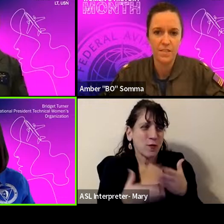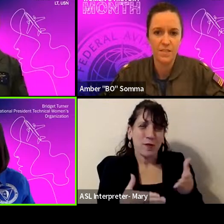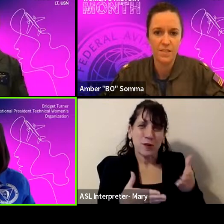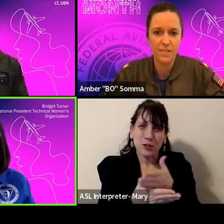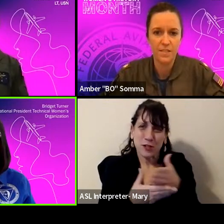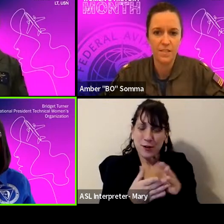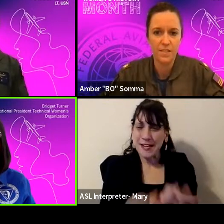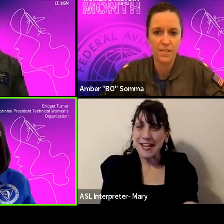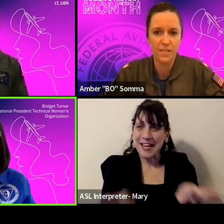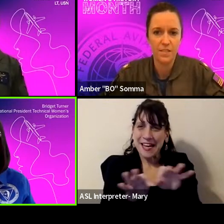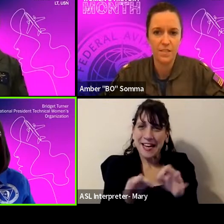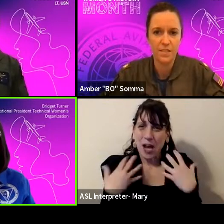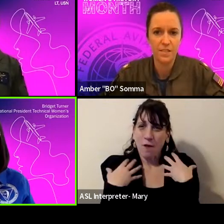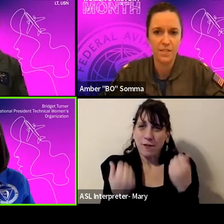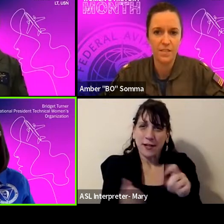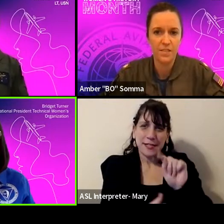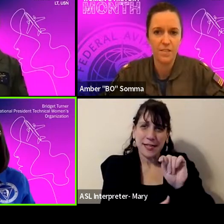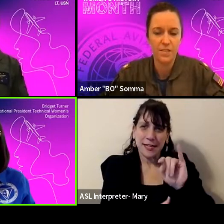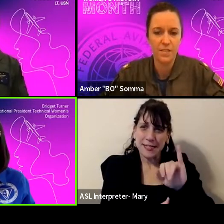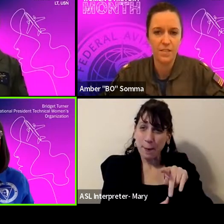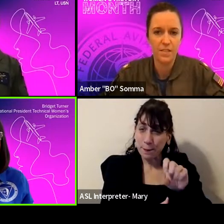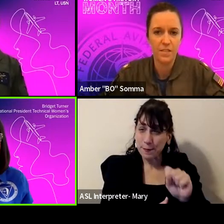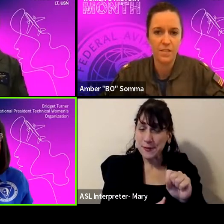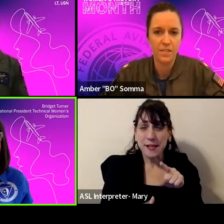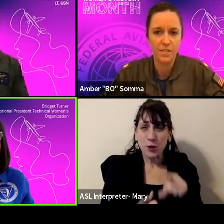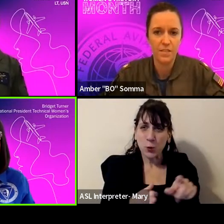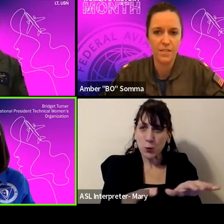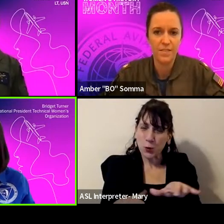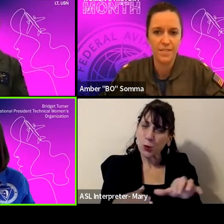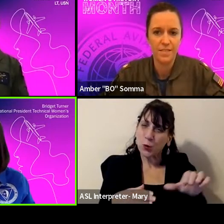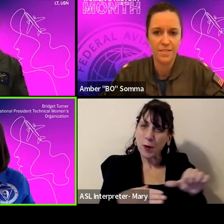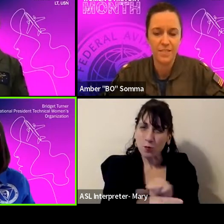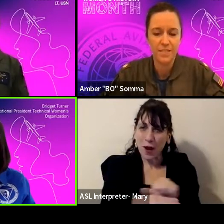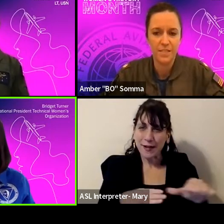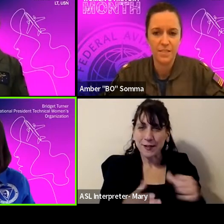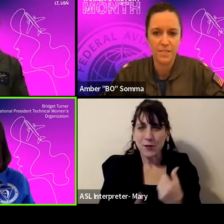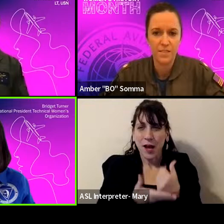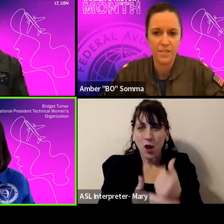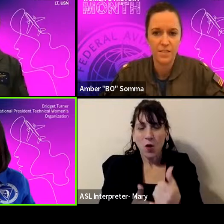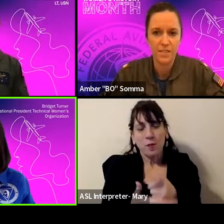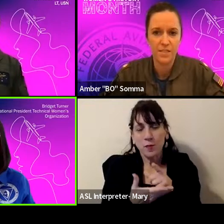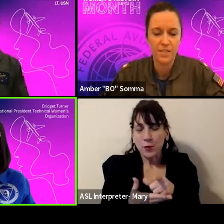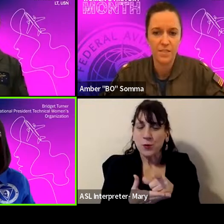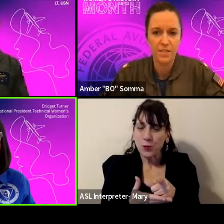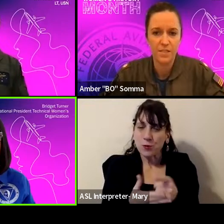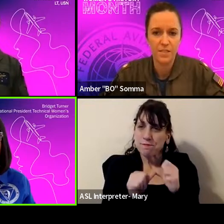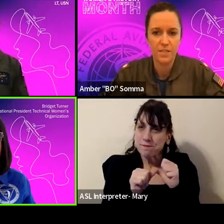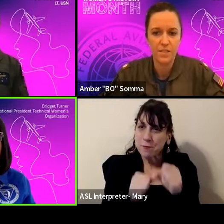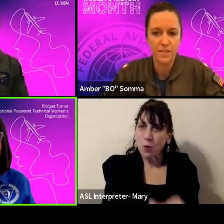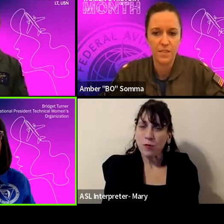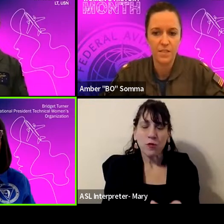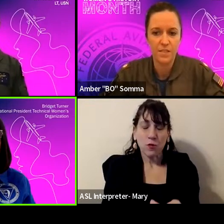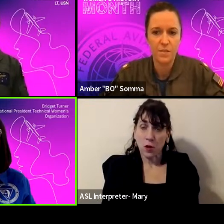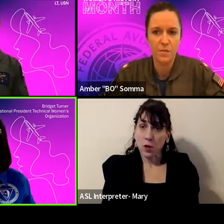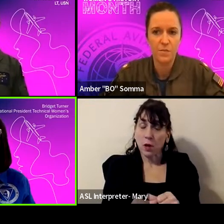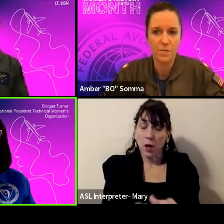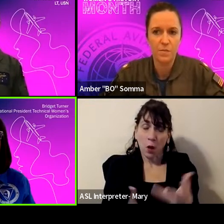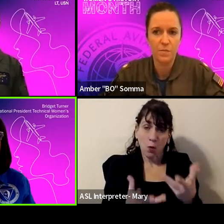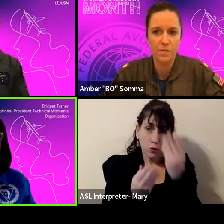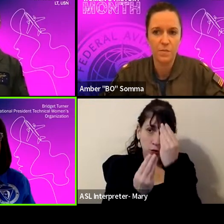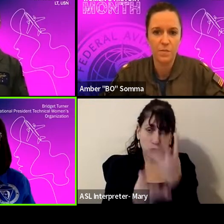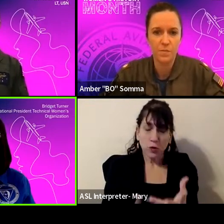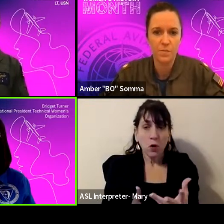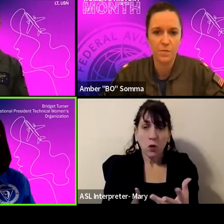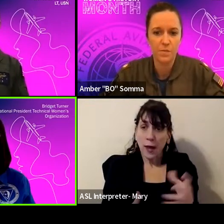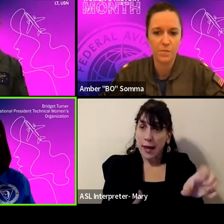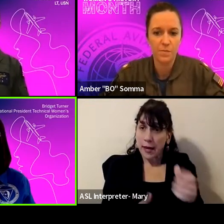key confidence and tips that that you do and practice to help you get through. And I want to let everyone know, if you have questions, please remember you can